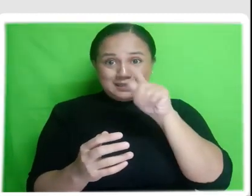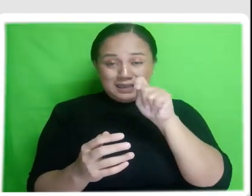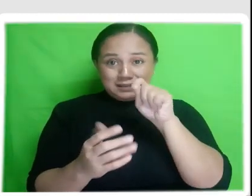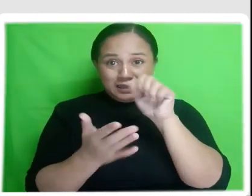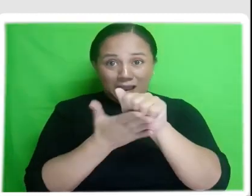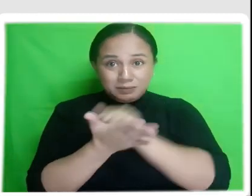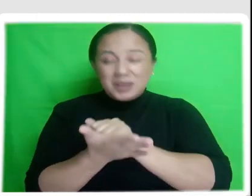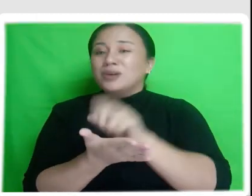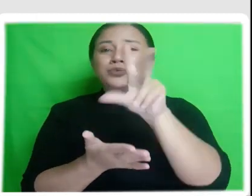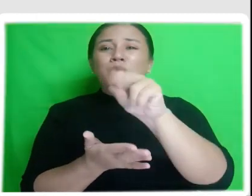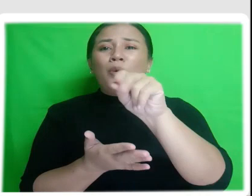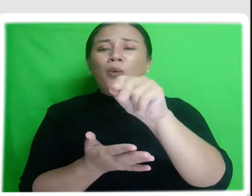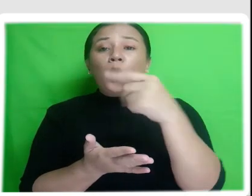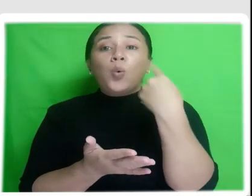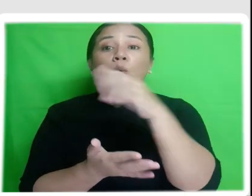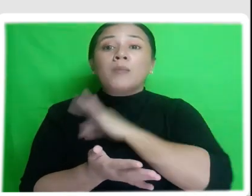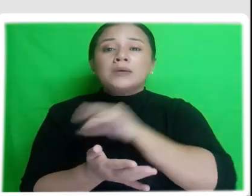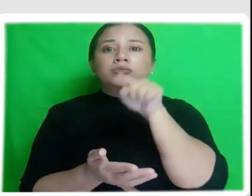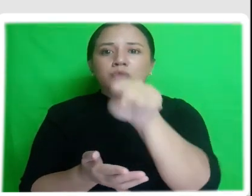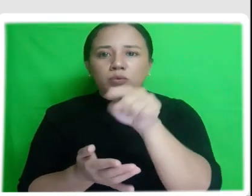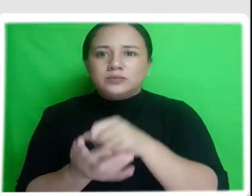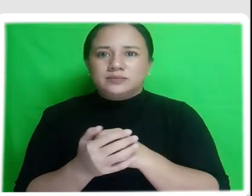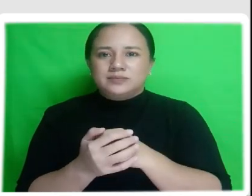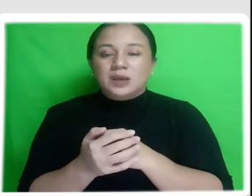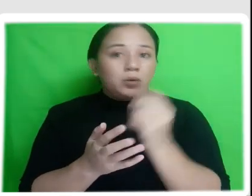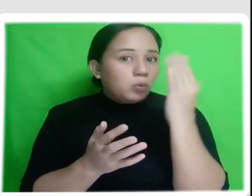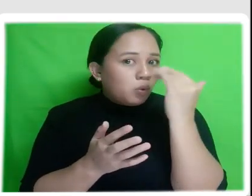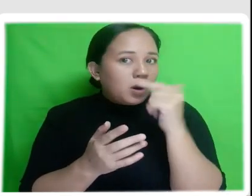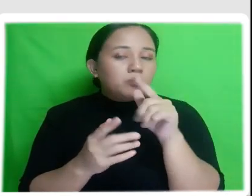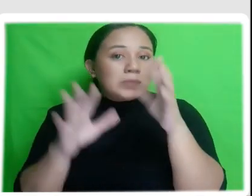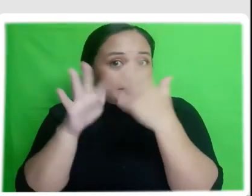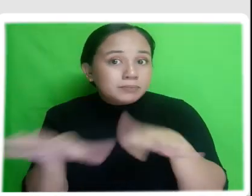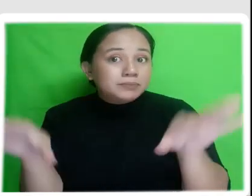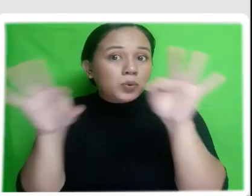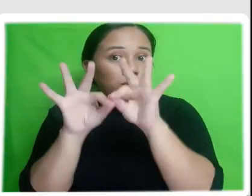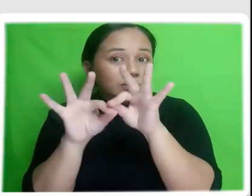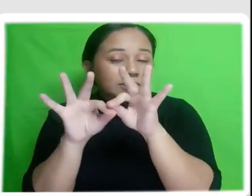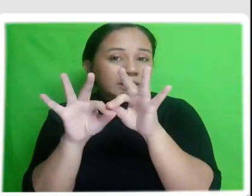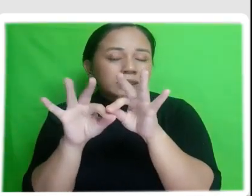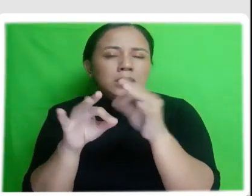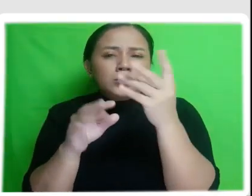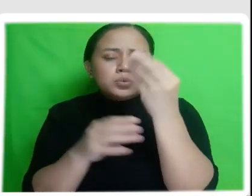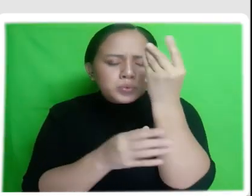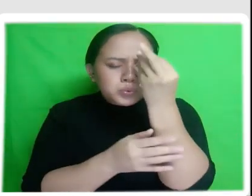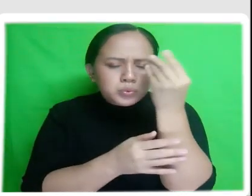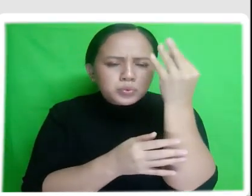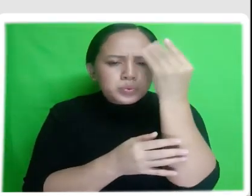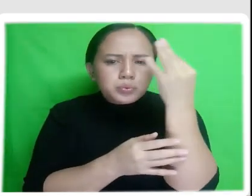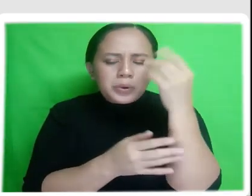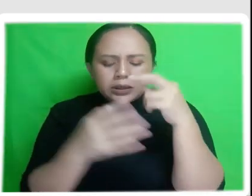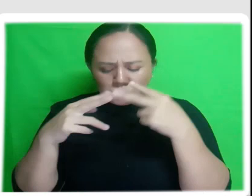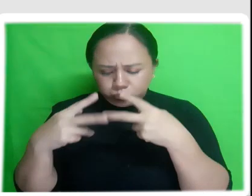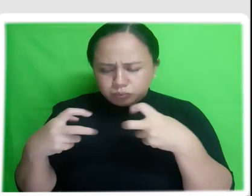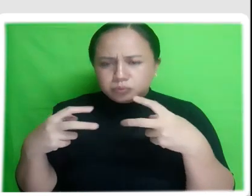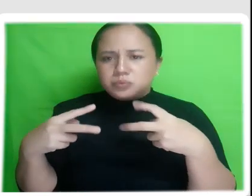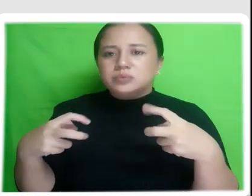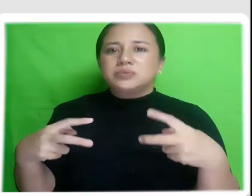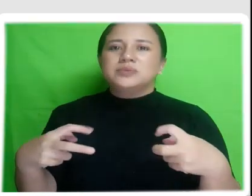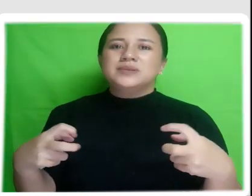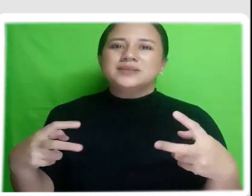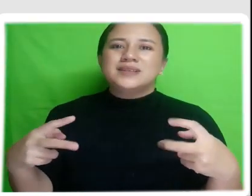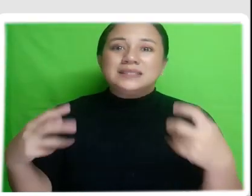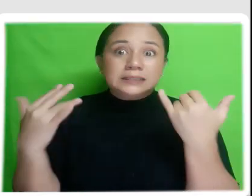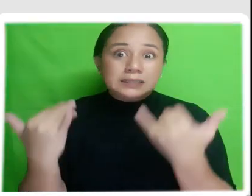The main beneficiary is you, because what is more important is you reflect and examine, right